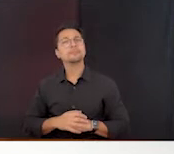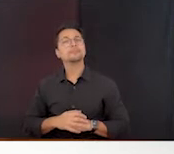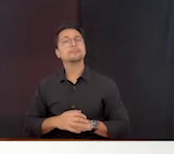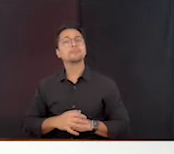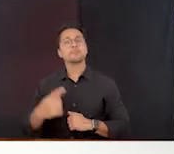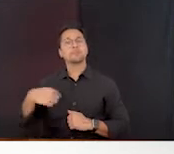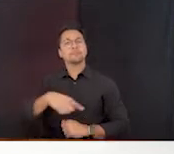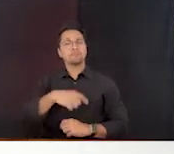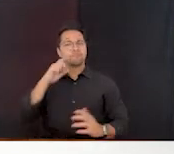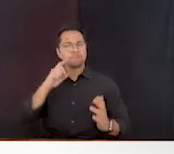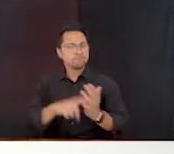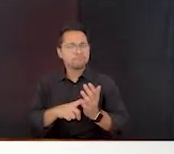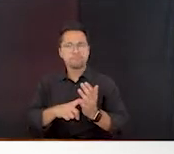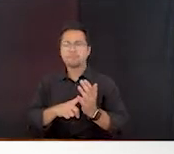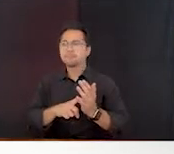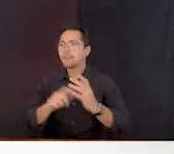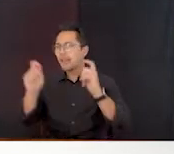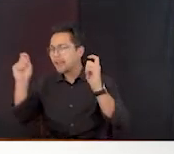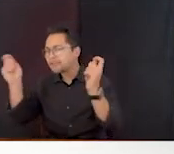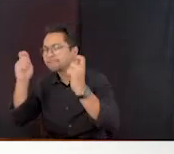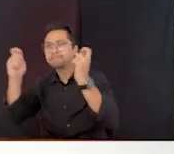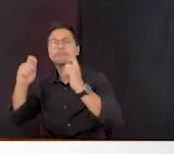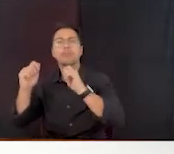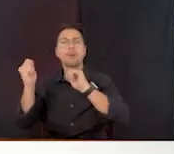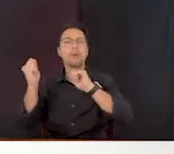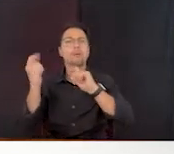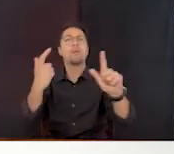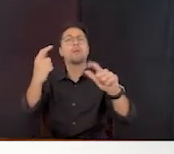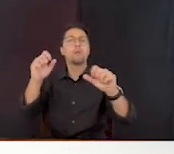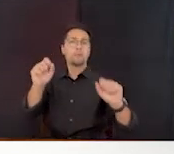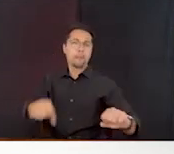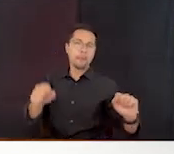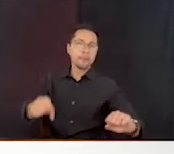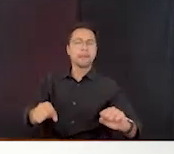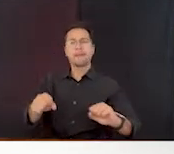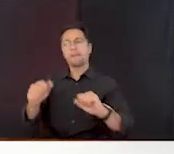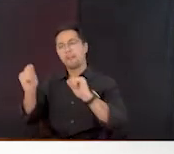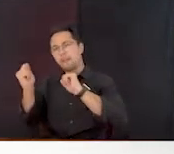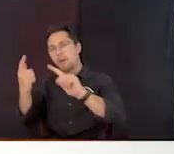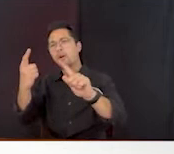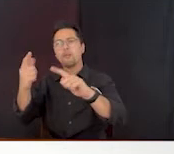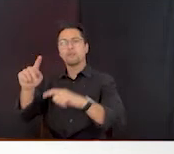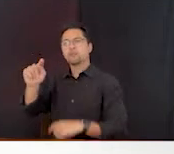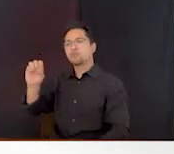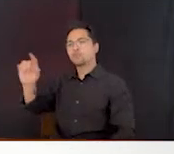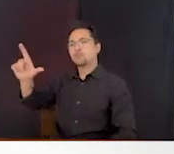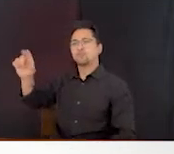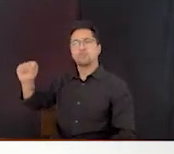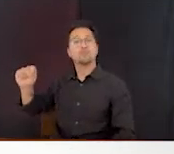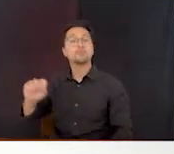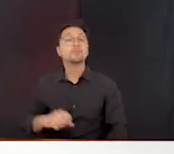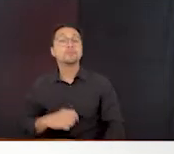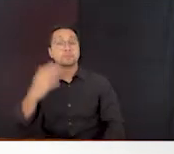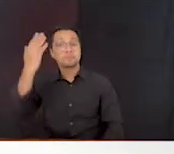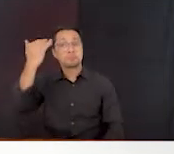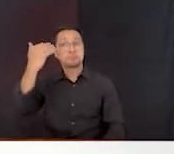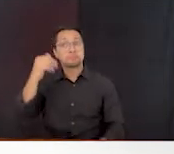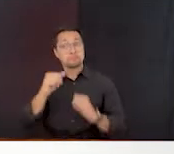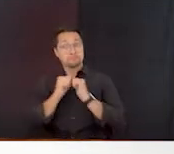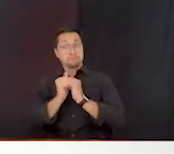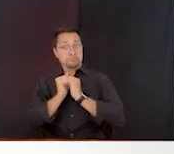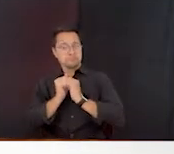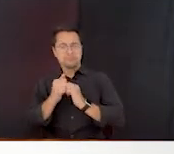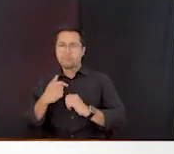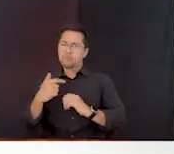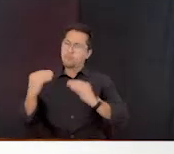friends are in the audience today, and some of our friends are online with us today. We